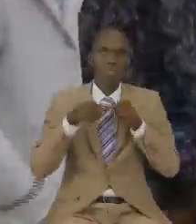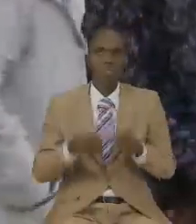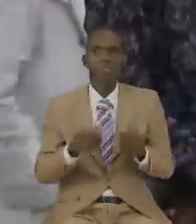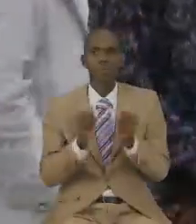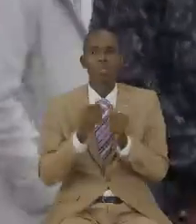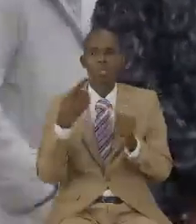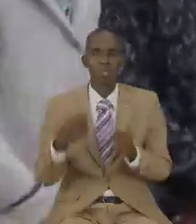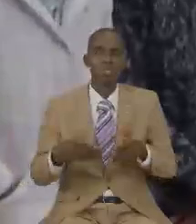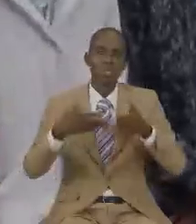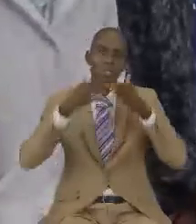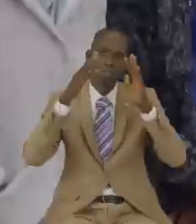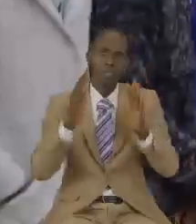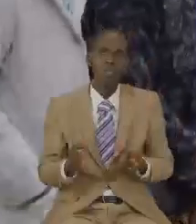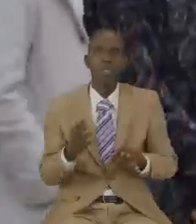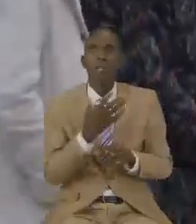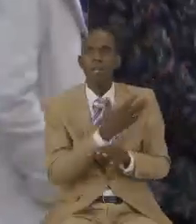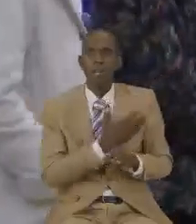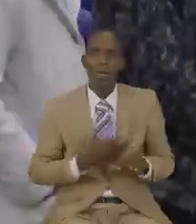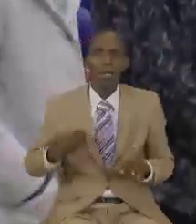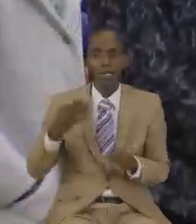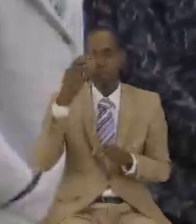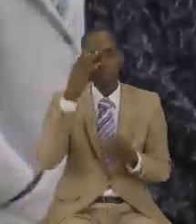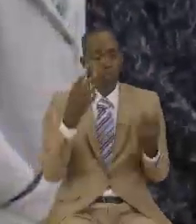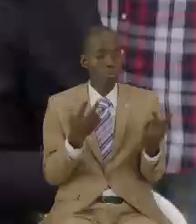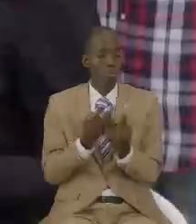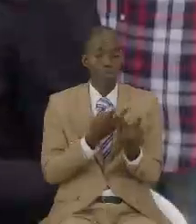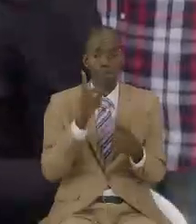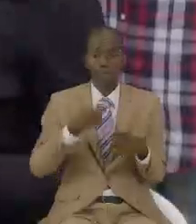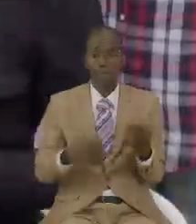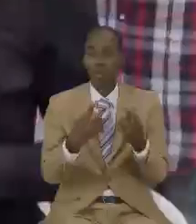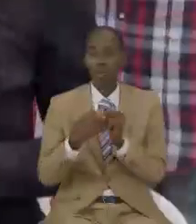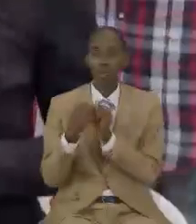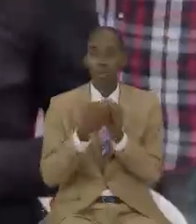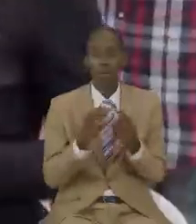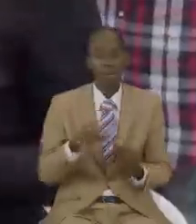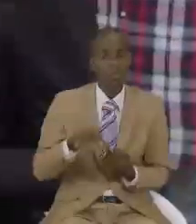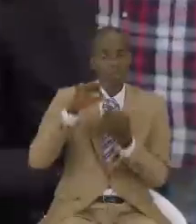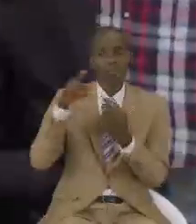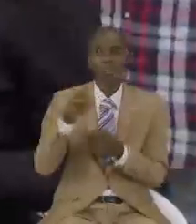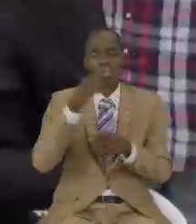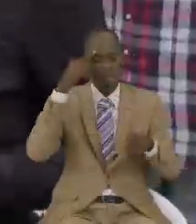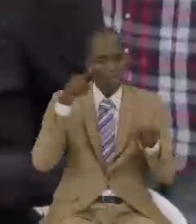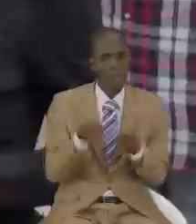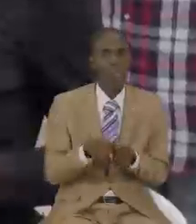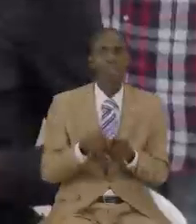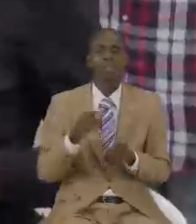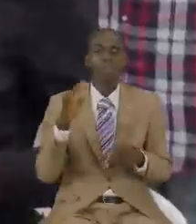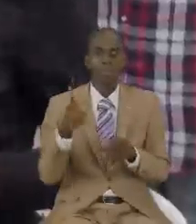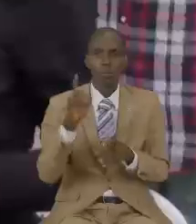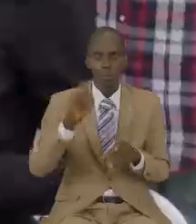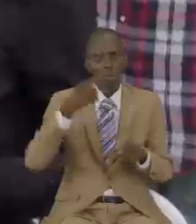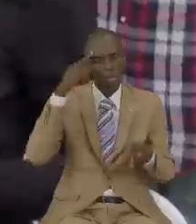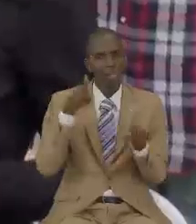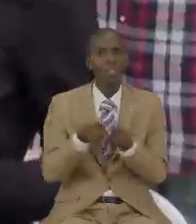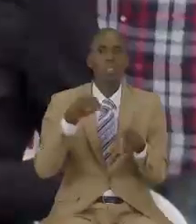for the master. And two cannot walk together except we be agreed. You walk with him in agreement, and